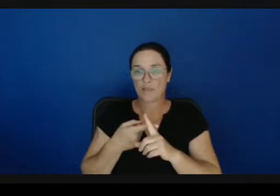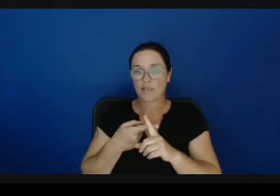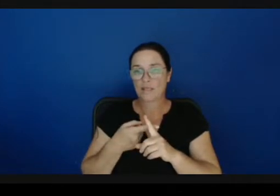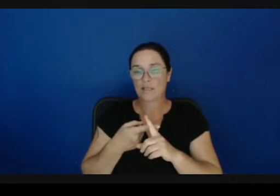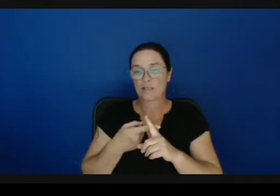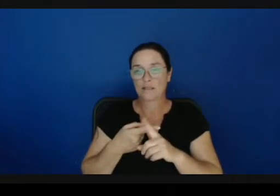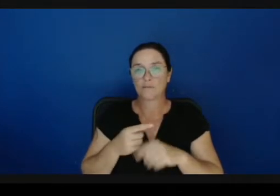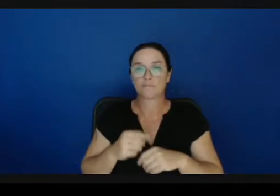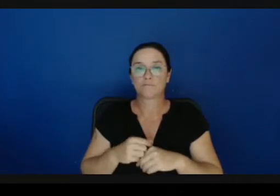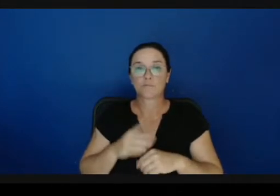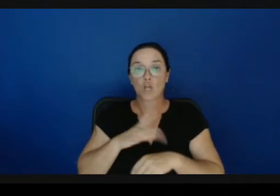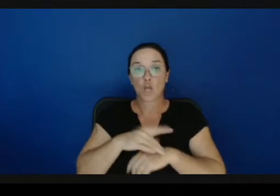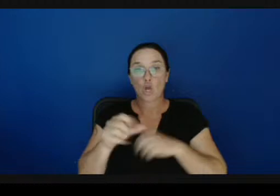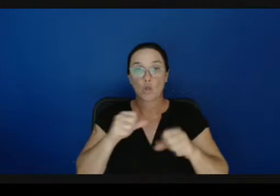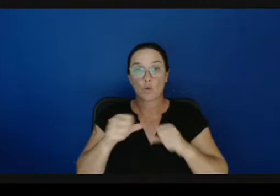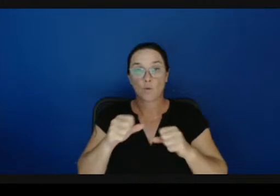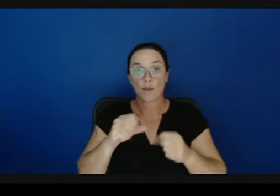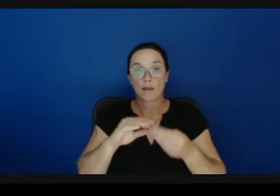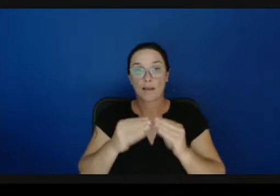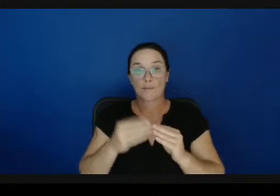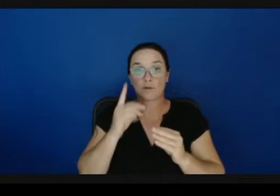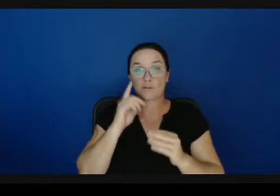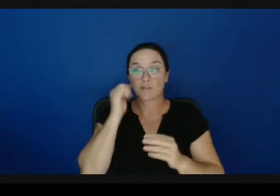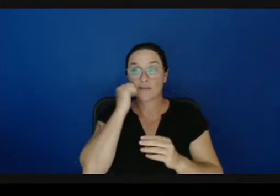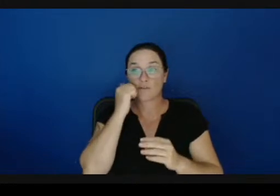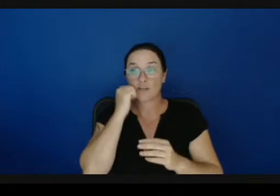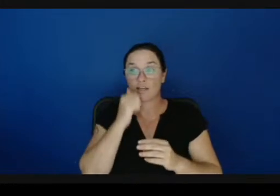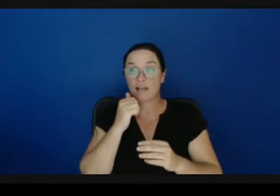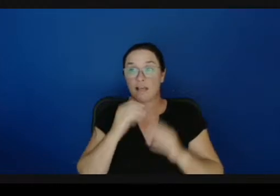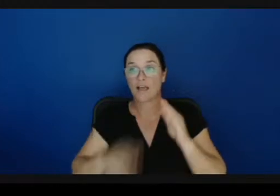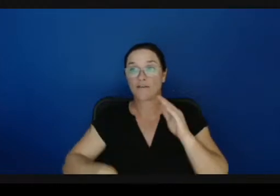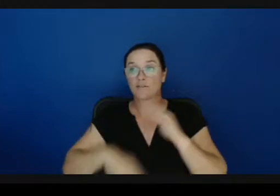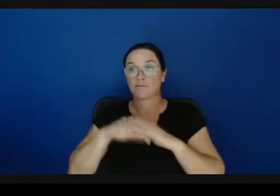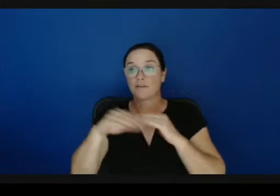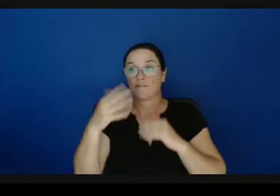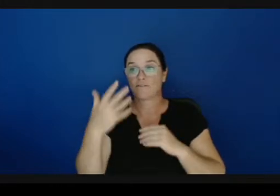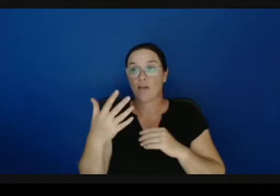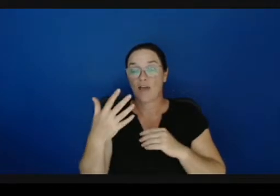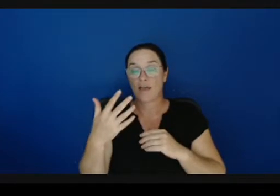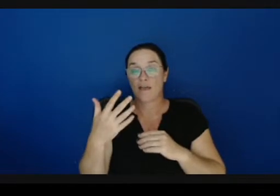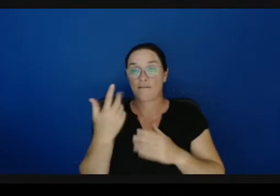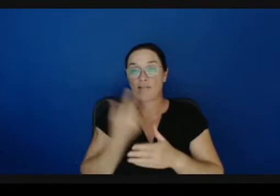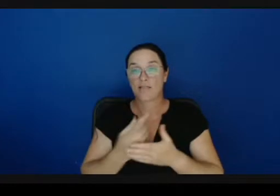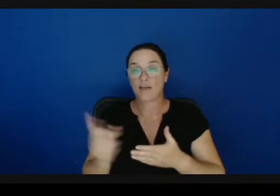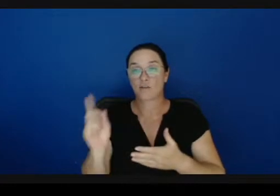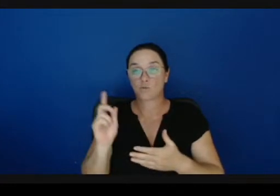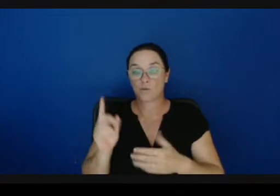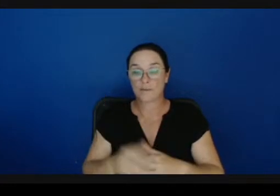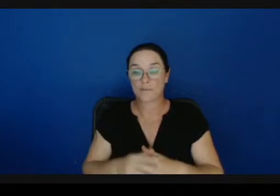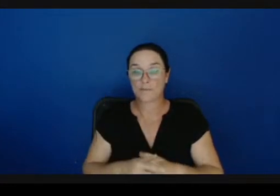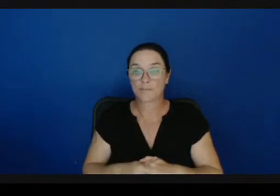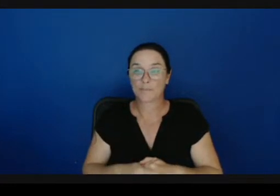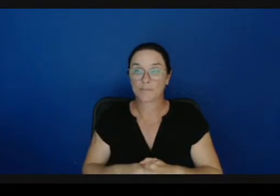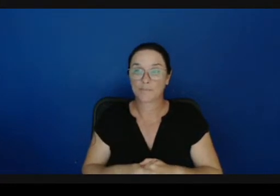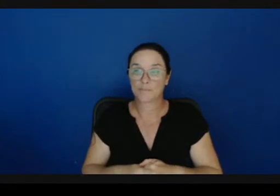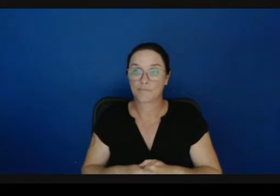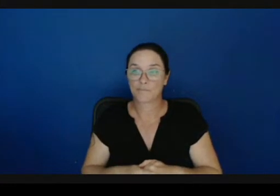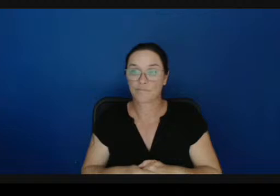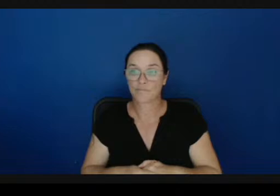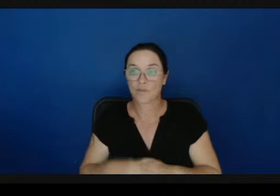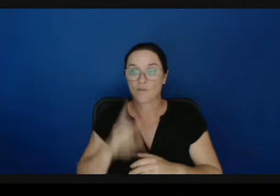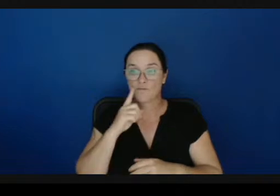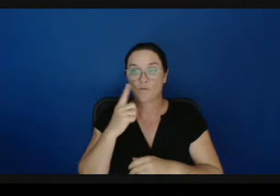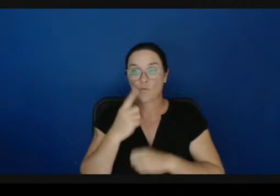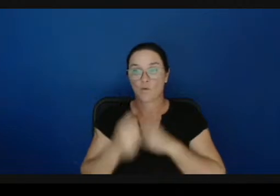Earthquake rates per day peaked at 5 this past week. You see it's very quiet up there. For the last year per